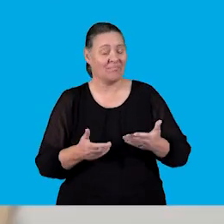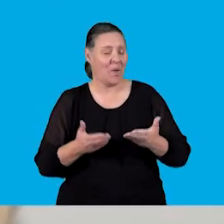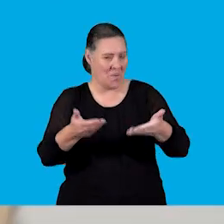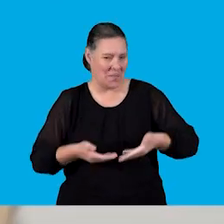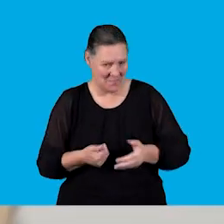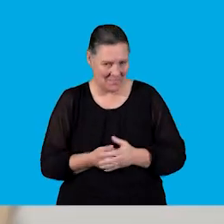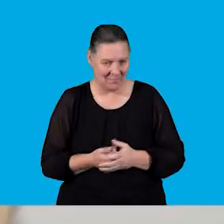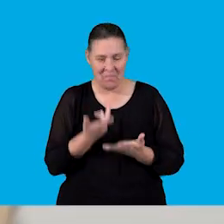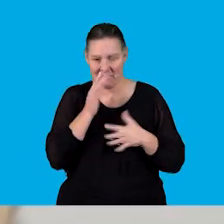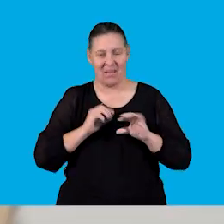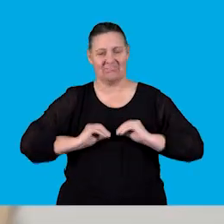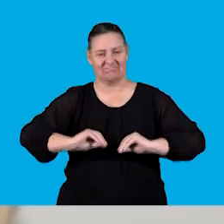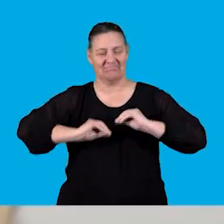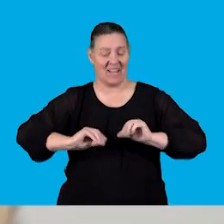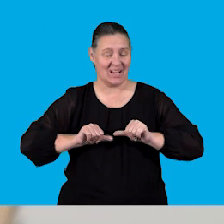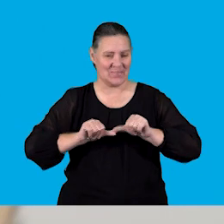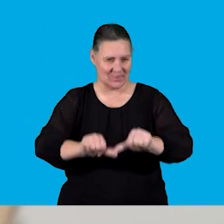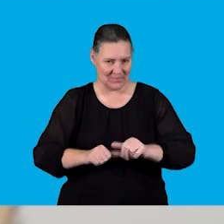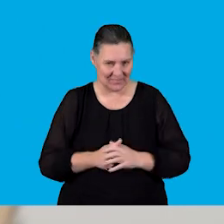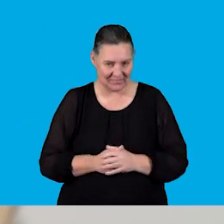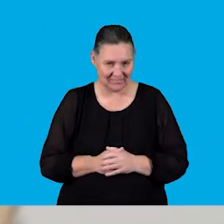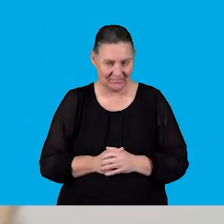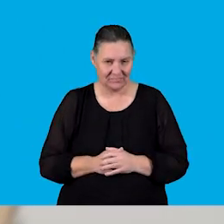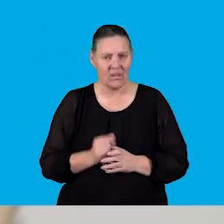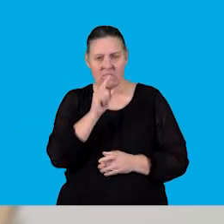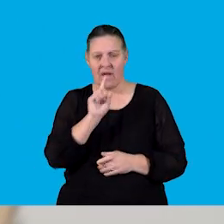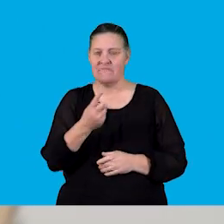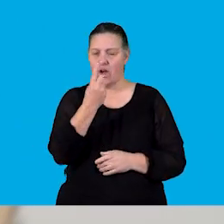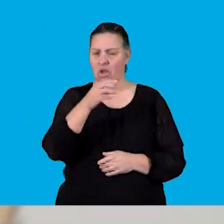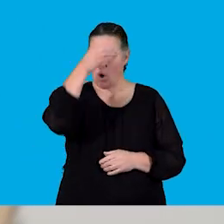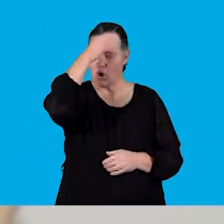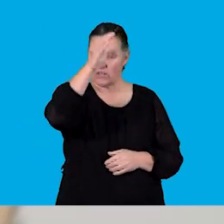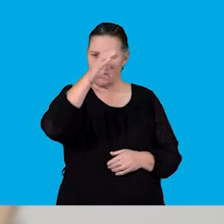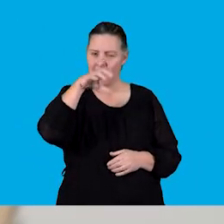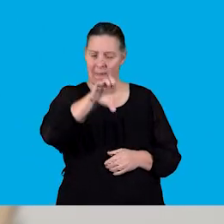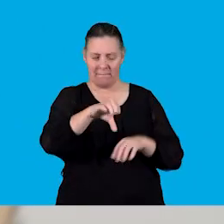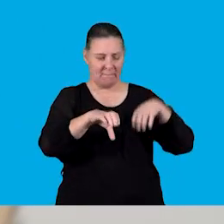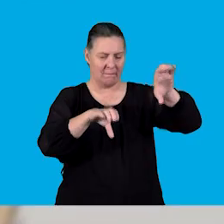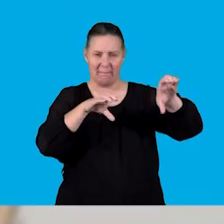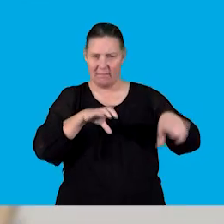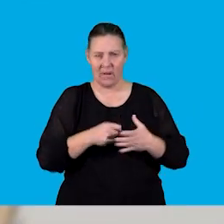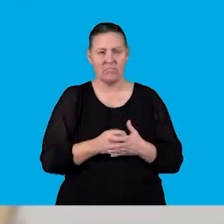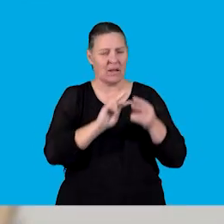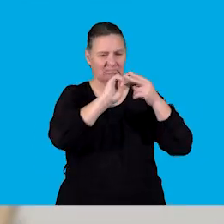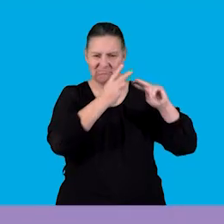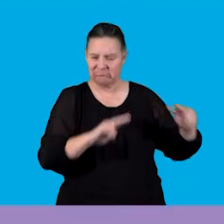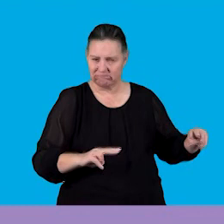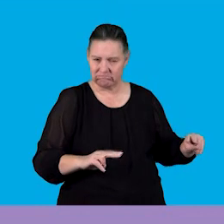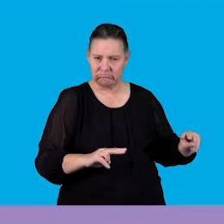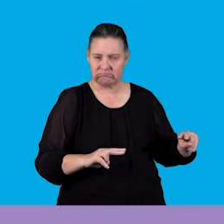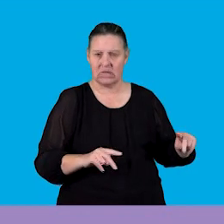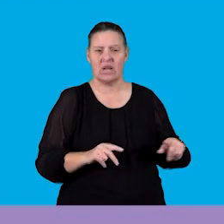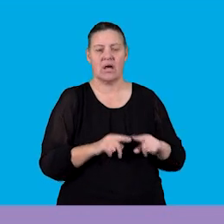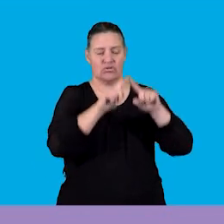Welcome back from the ad break, and let's continue with our lesson. So now we are going to be looking at the first part of our concept map, and that is the